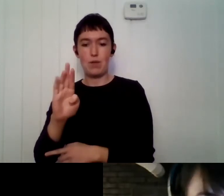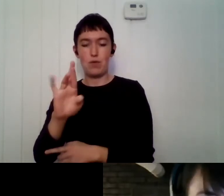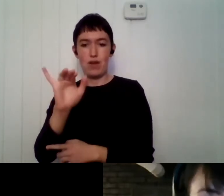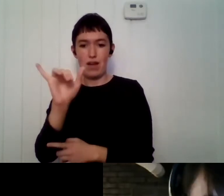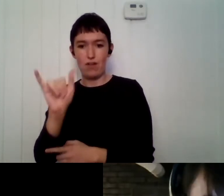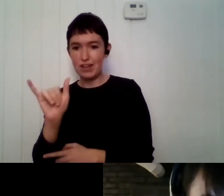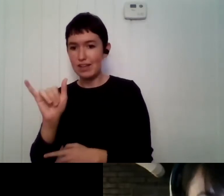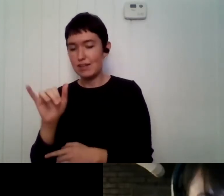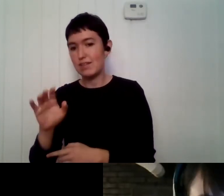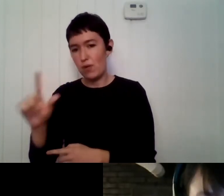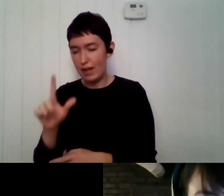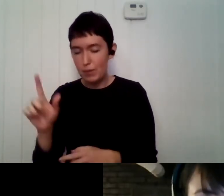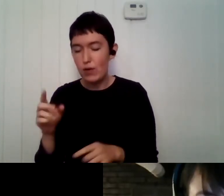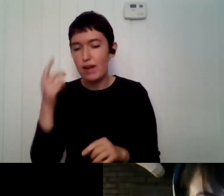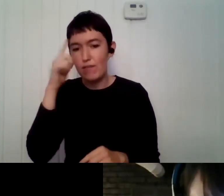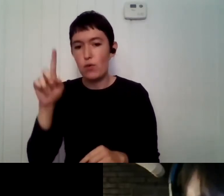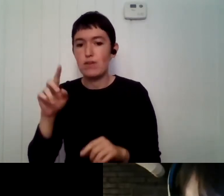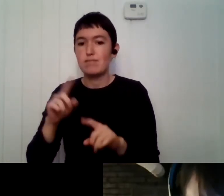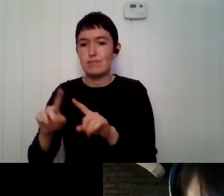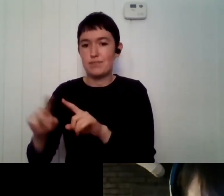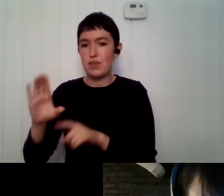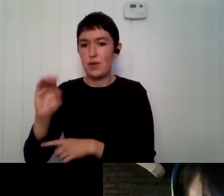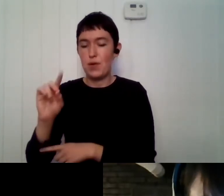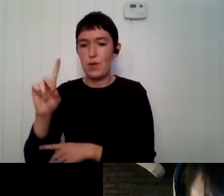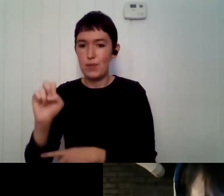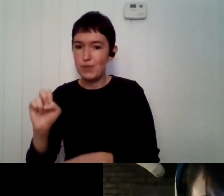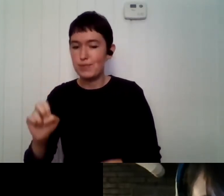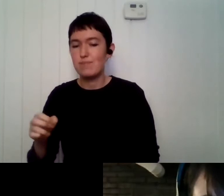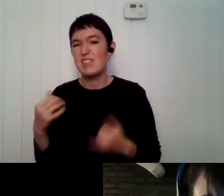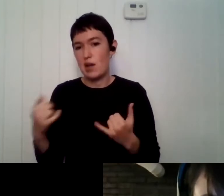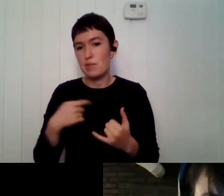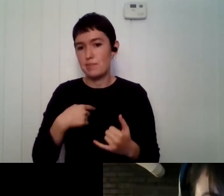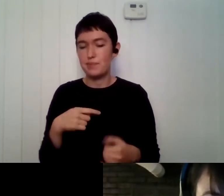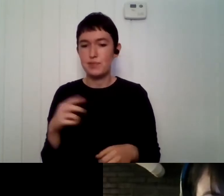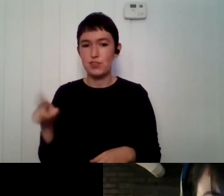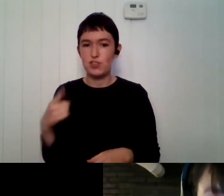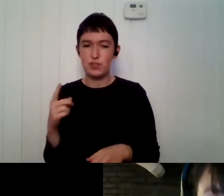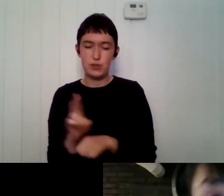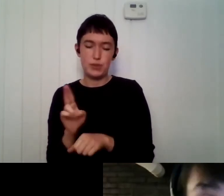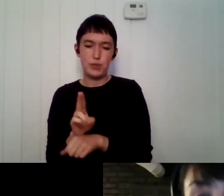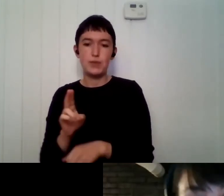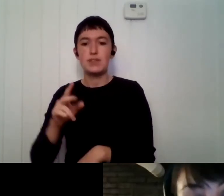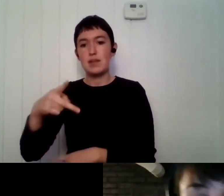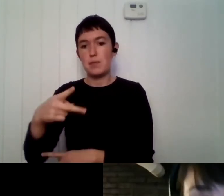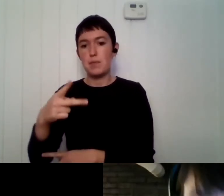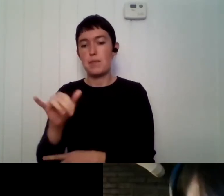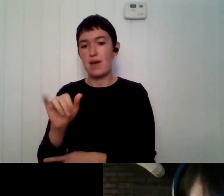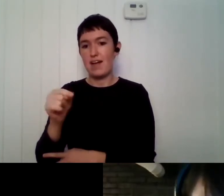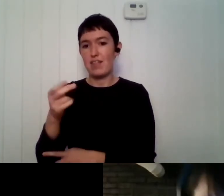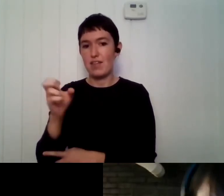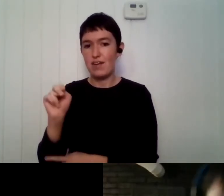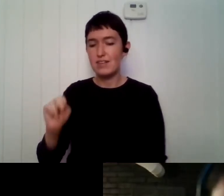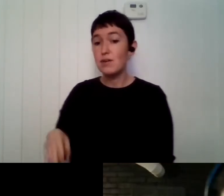what most people in the field use. Yeah. Skype a Scientist matching algorithm, also written in Python. So you can do everything from drug